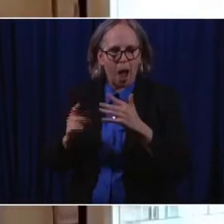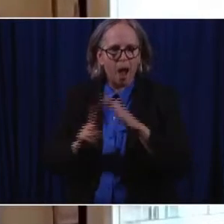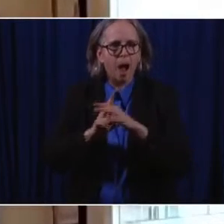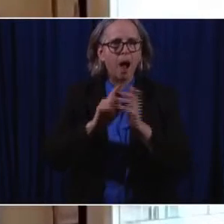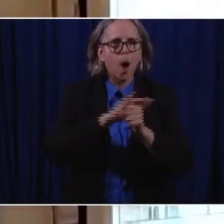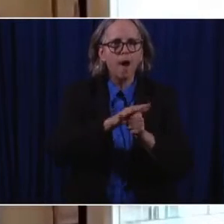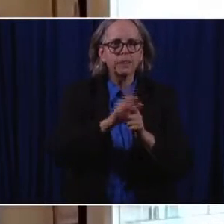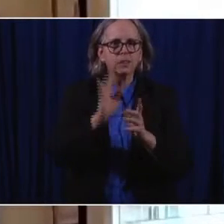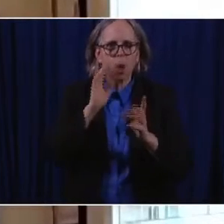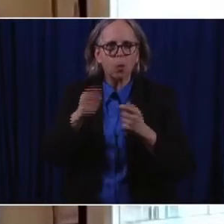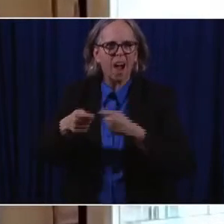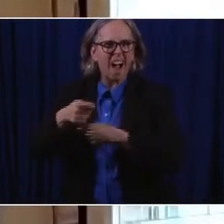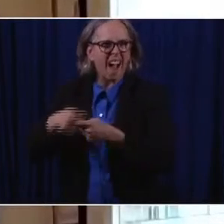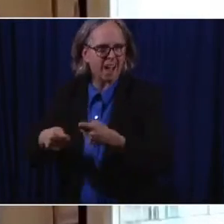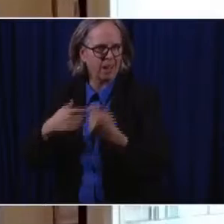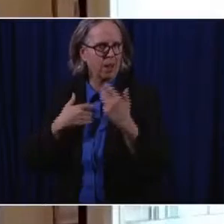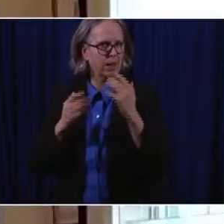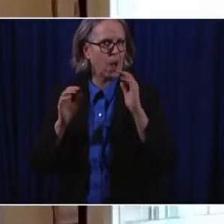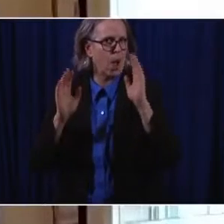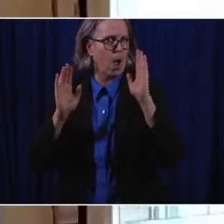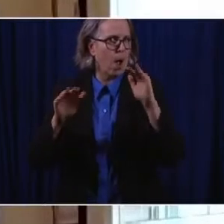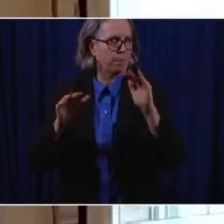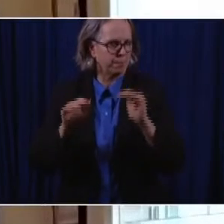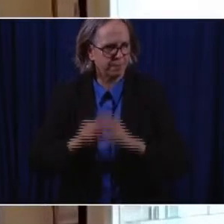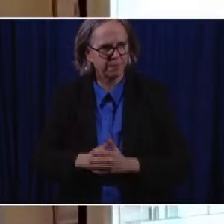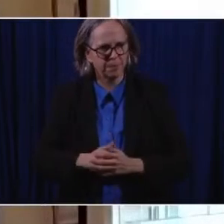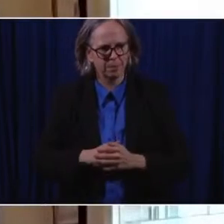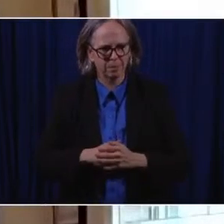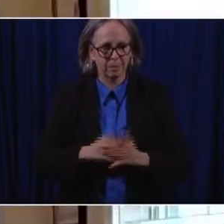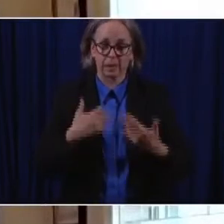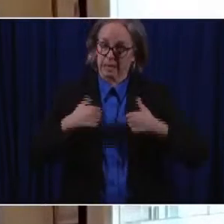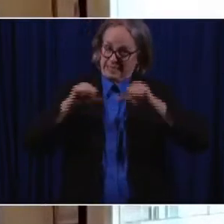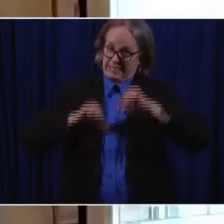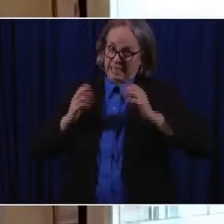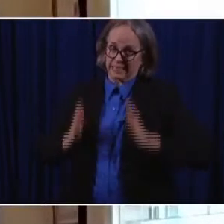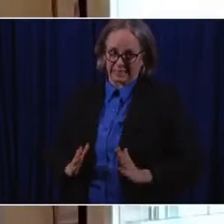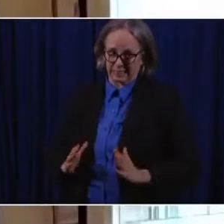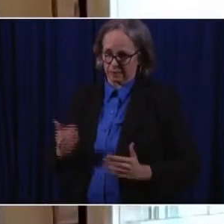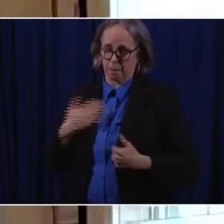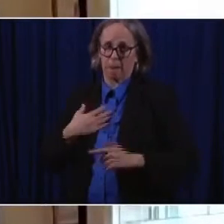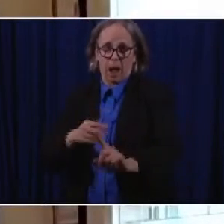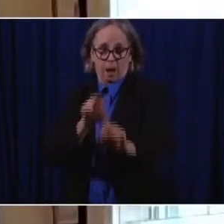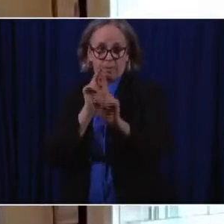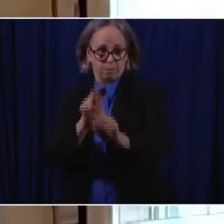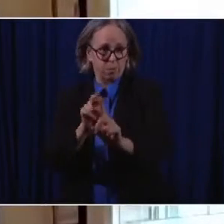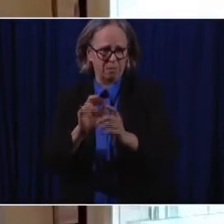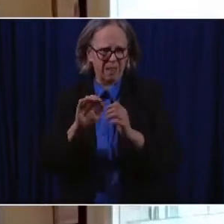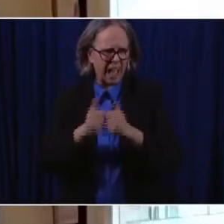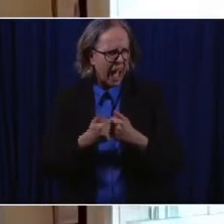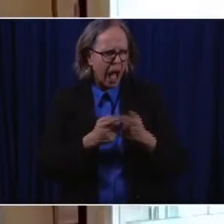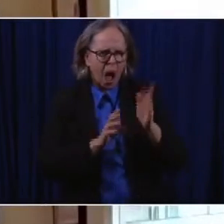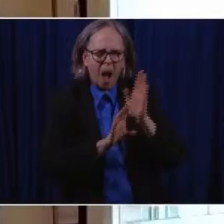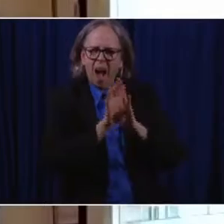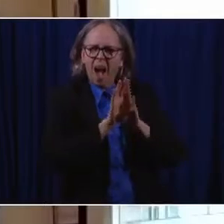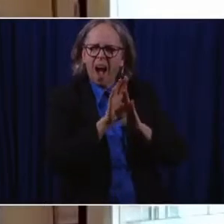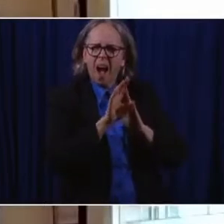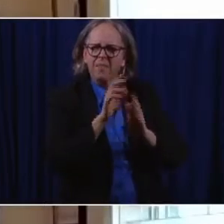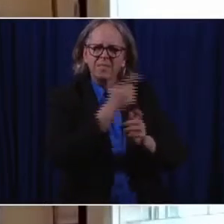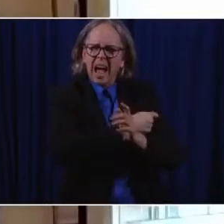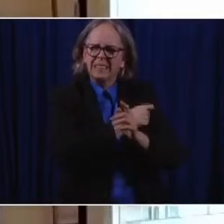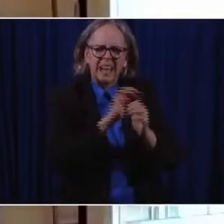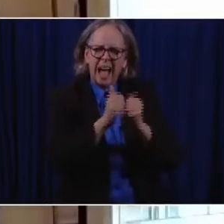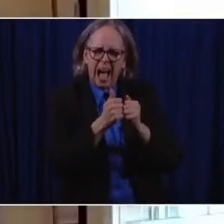vaccines gives me and most of my medical colleagues actually a great deal of comfort. And I think you see that in